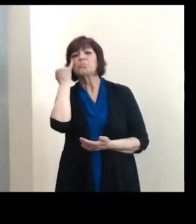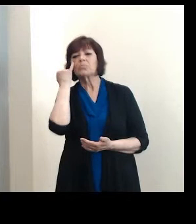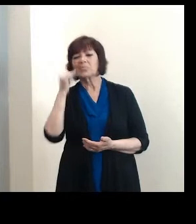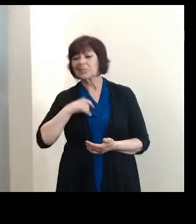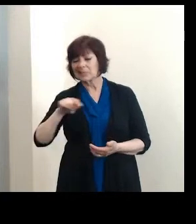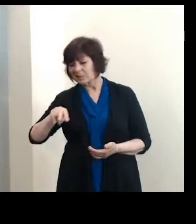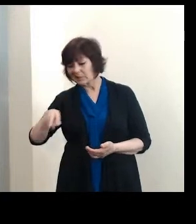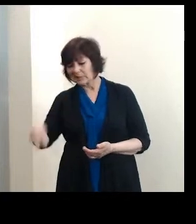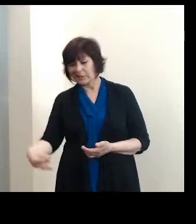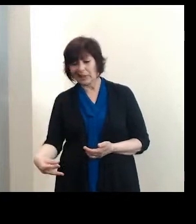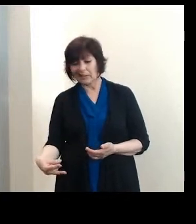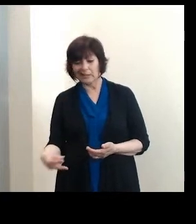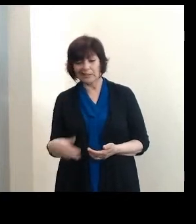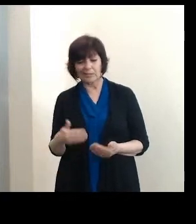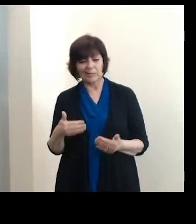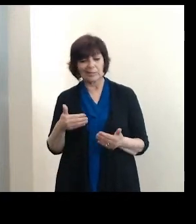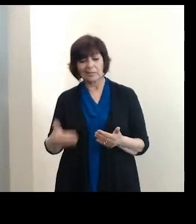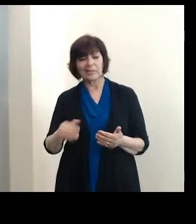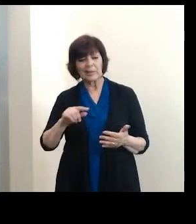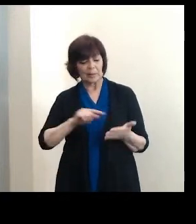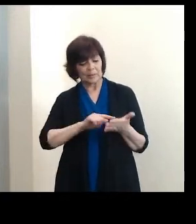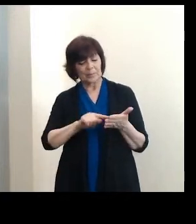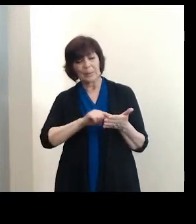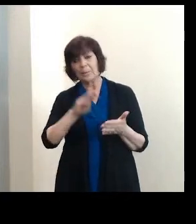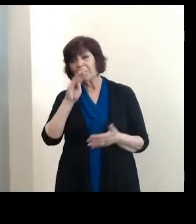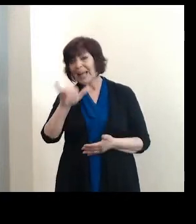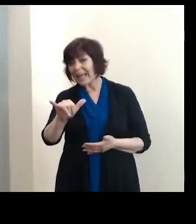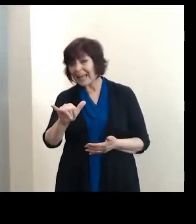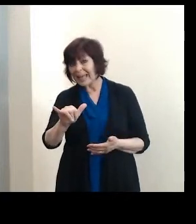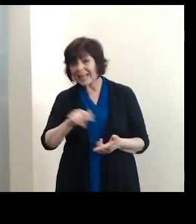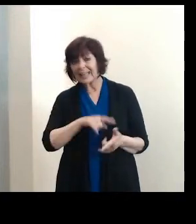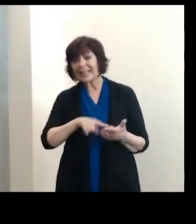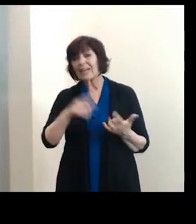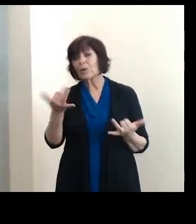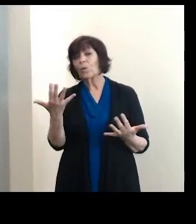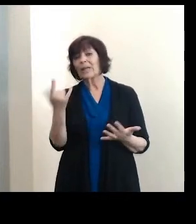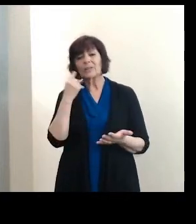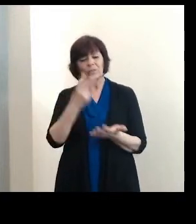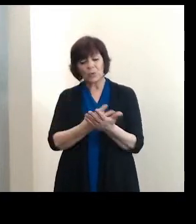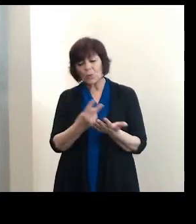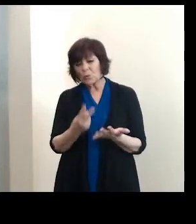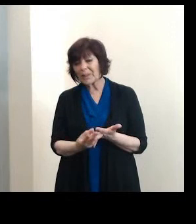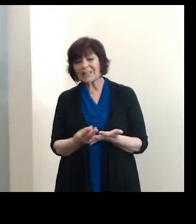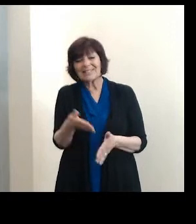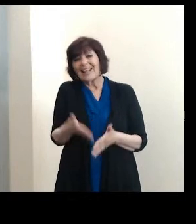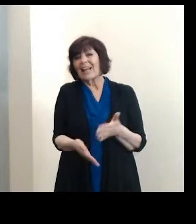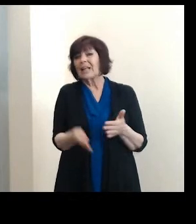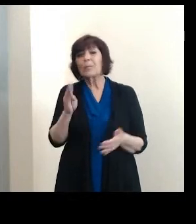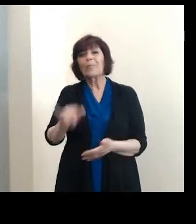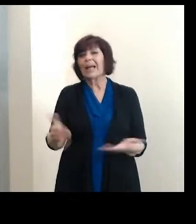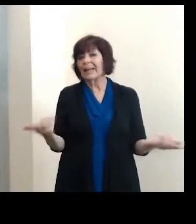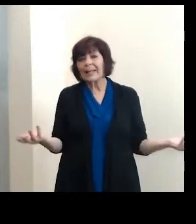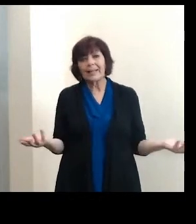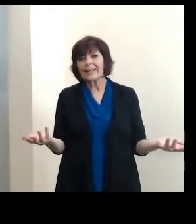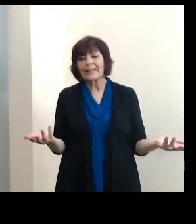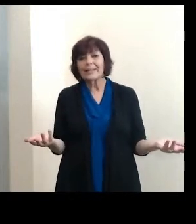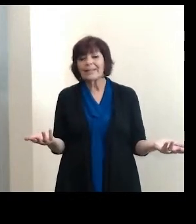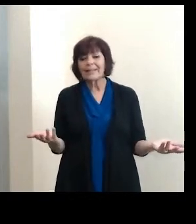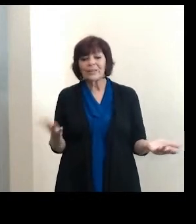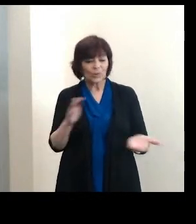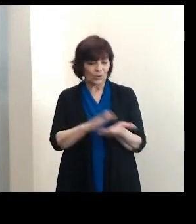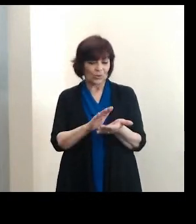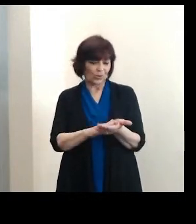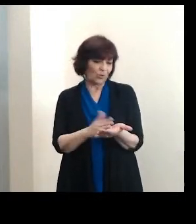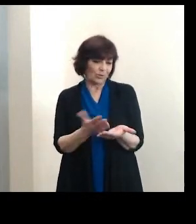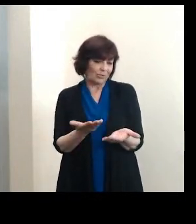second dose until the first week of May, and then they're going to have to wait 2 weeks after that to get full protection. So that's basically taking